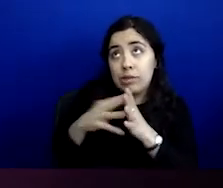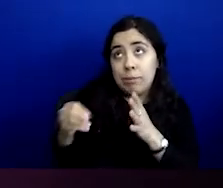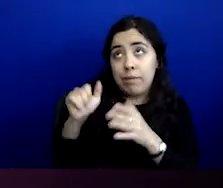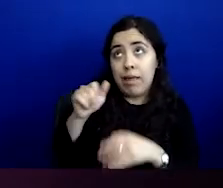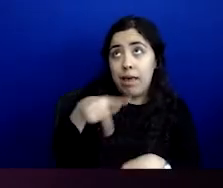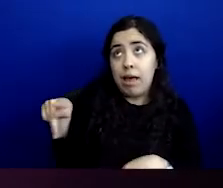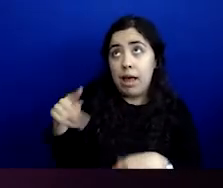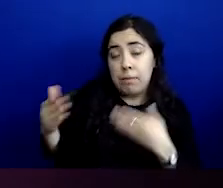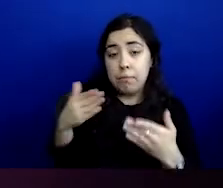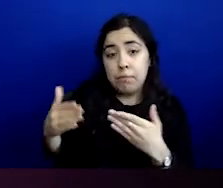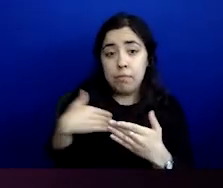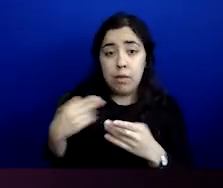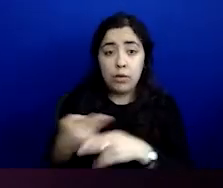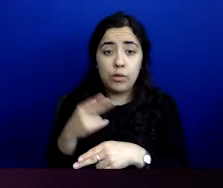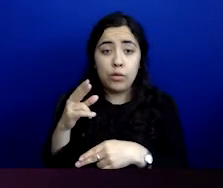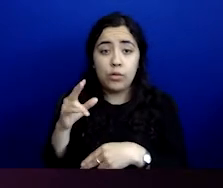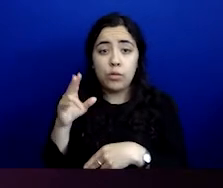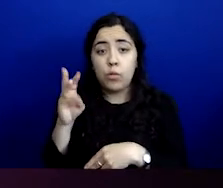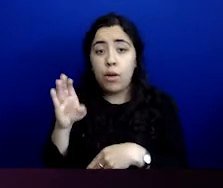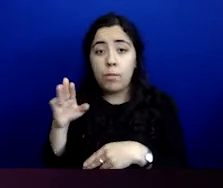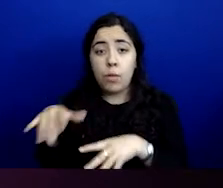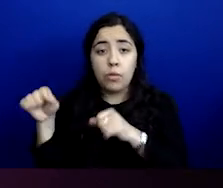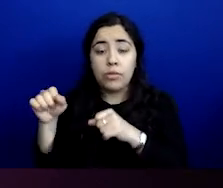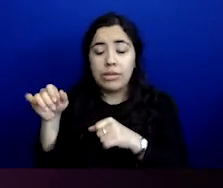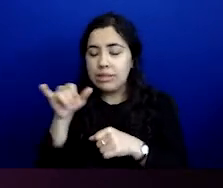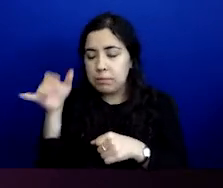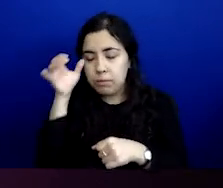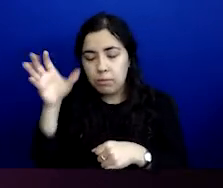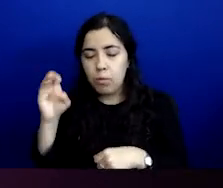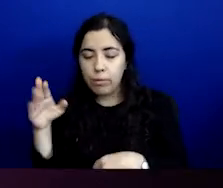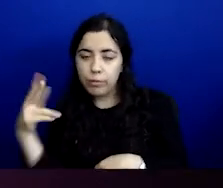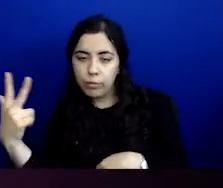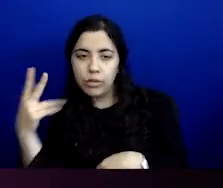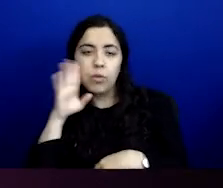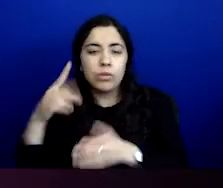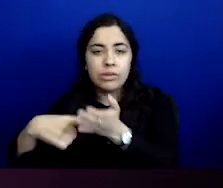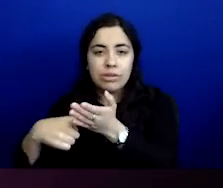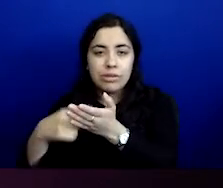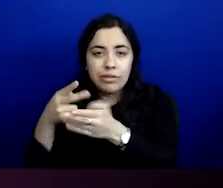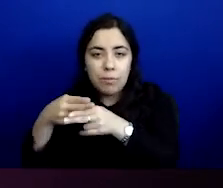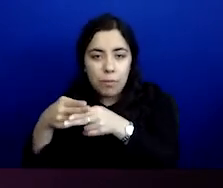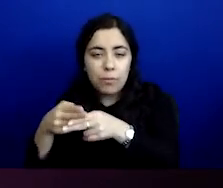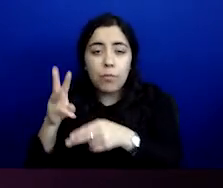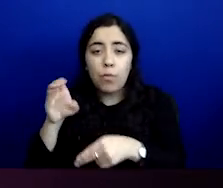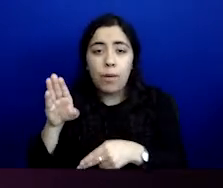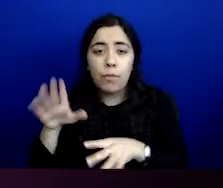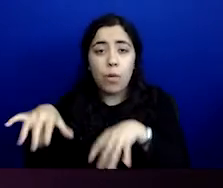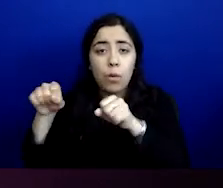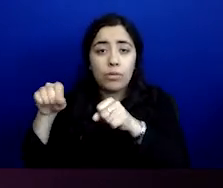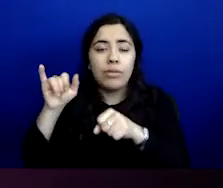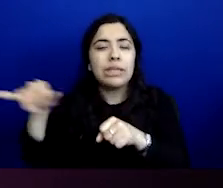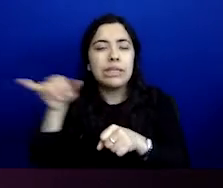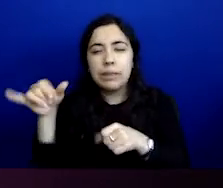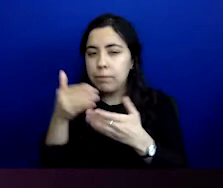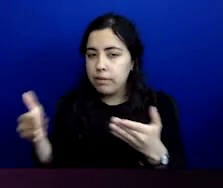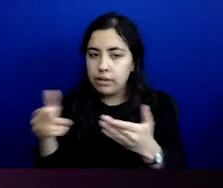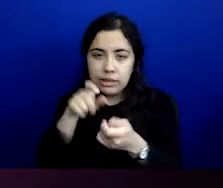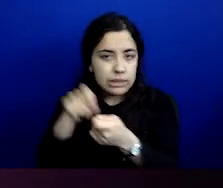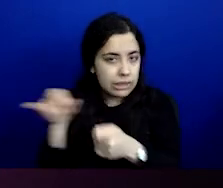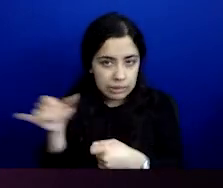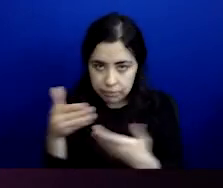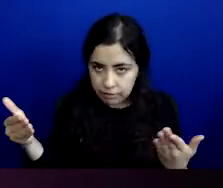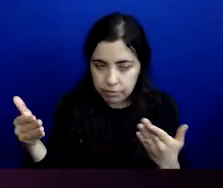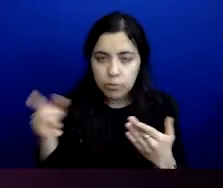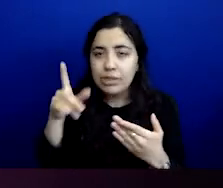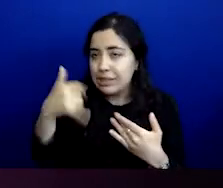have those same primitives in Web3, and I'm going to talk about a couple of those in just a moment. Web hosting is the exact same. You still need that. But a few things